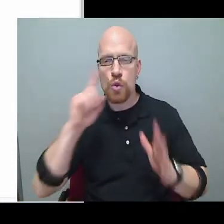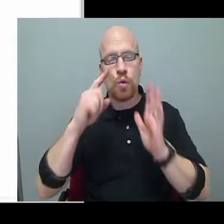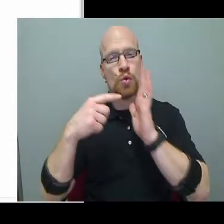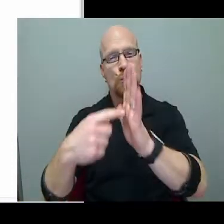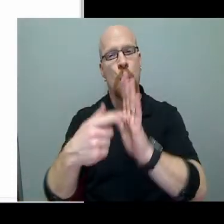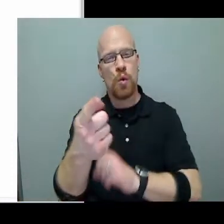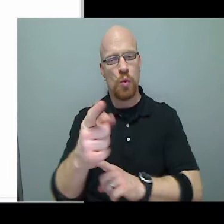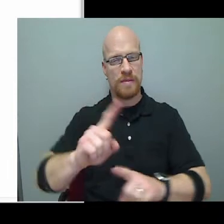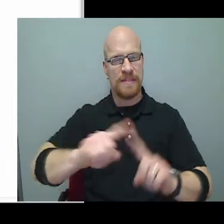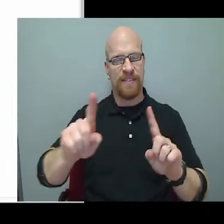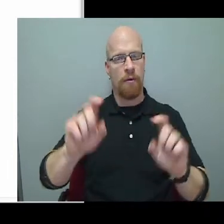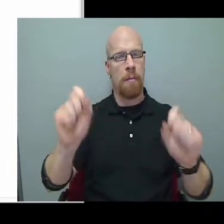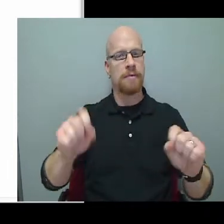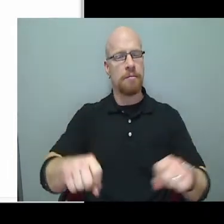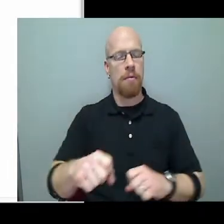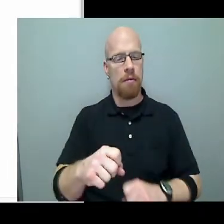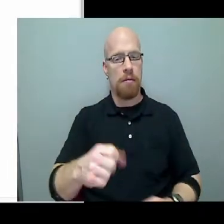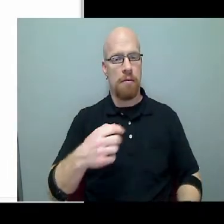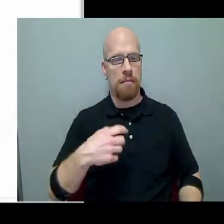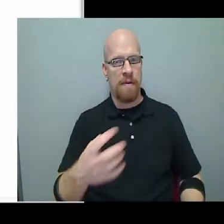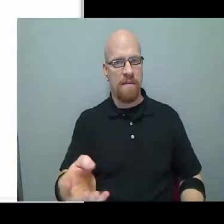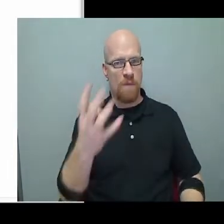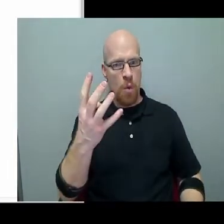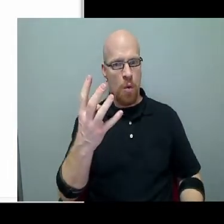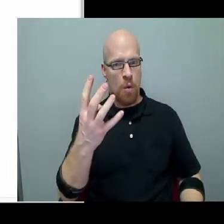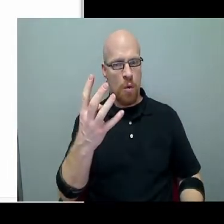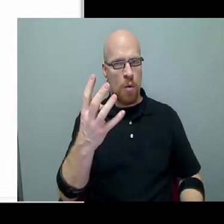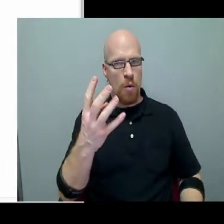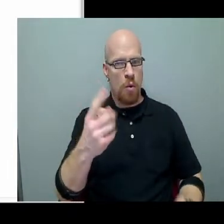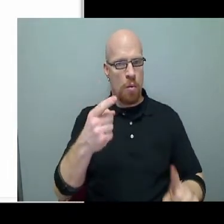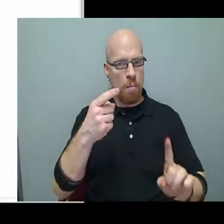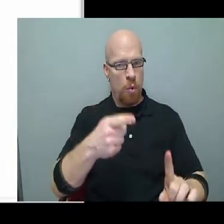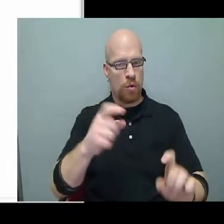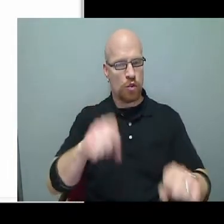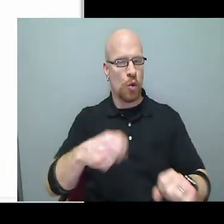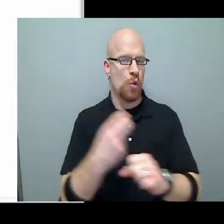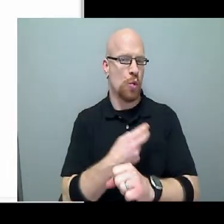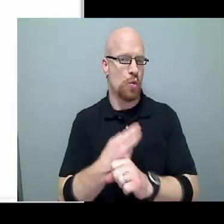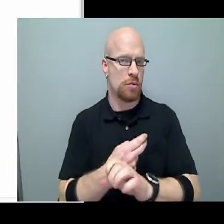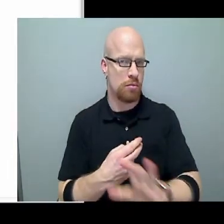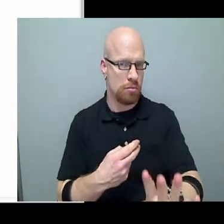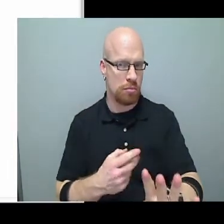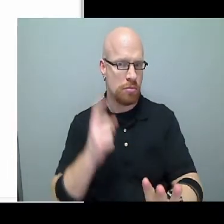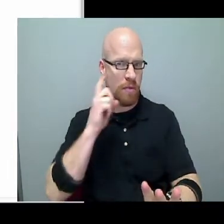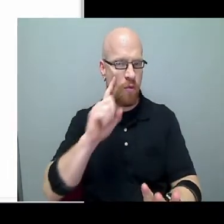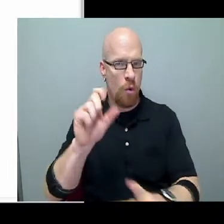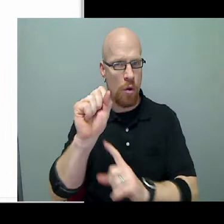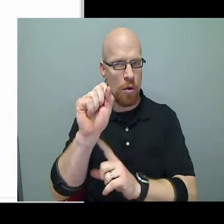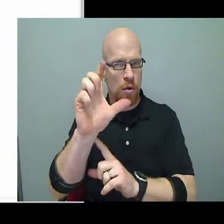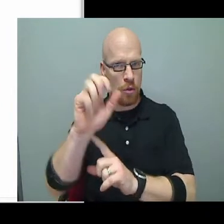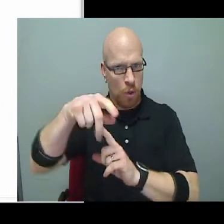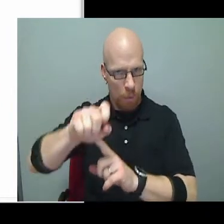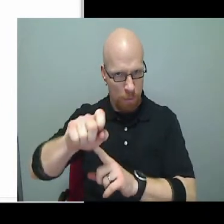Now, just to show you different possibilities, I found 4 possible points you could use on the line to figure out the